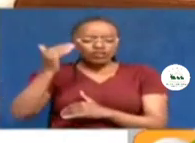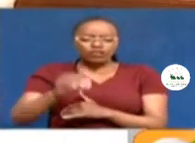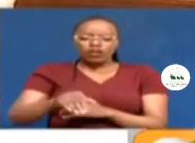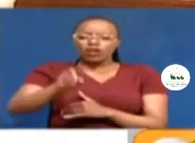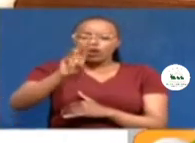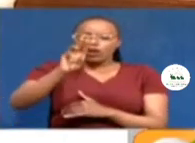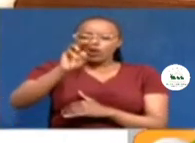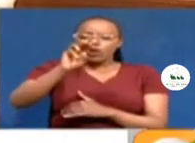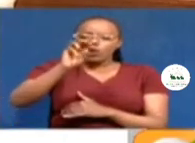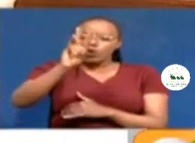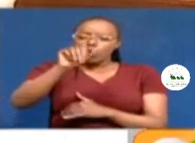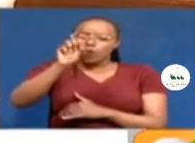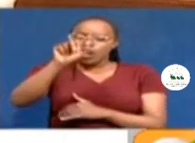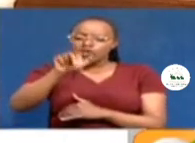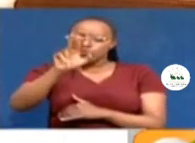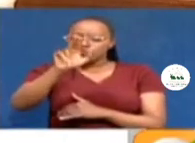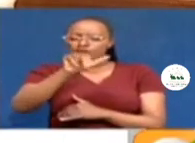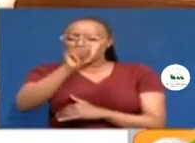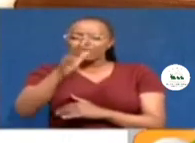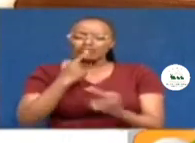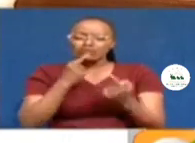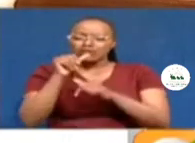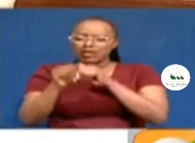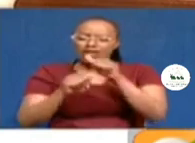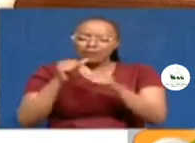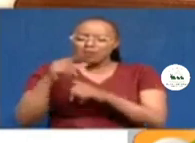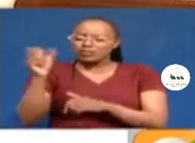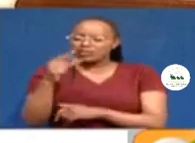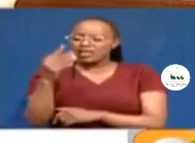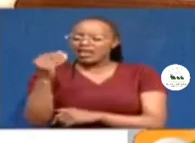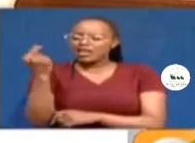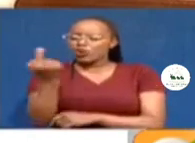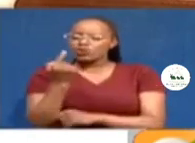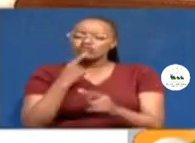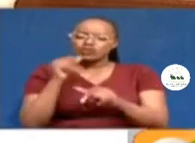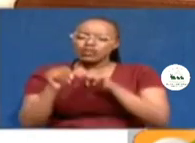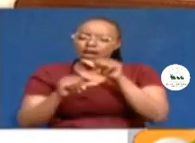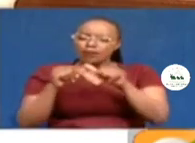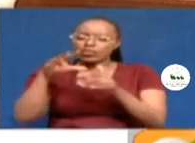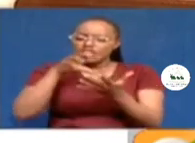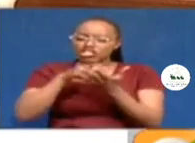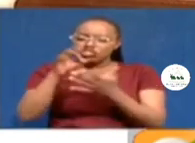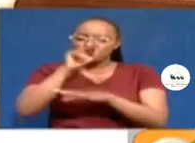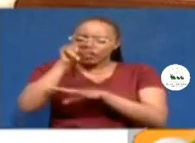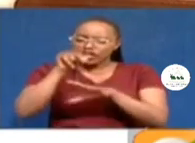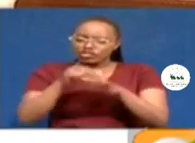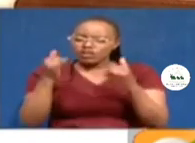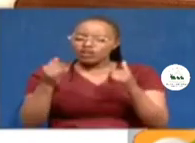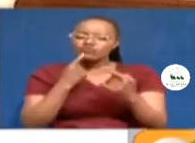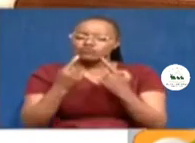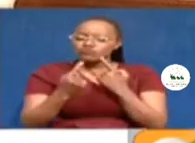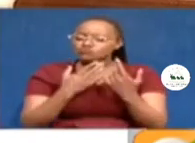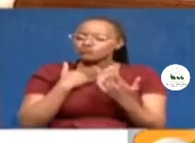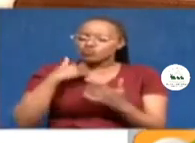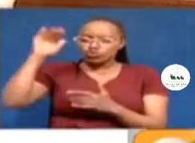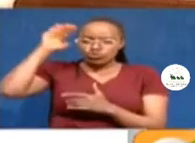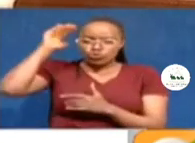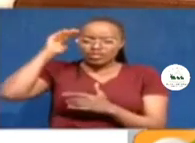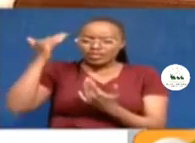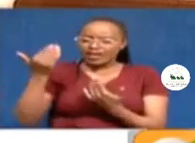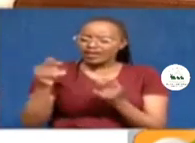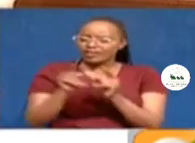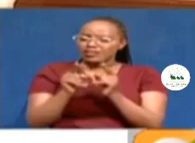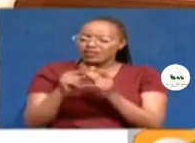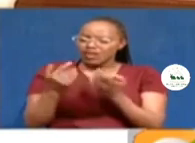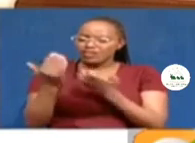UASU and other bodies, beyond speaking about their salaries, talking about the state of the nation. I want to hear the